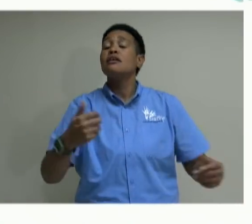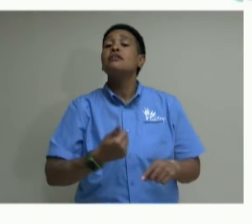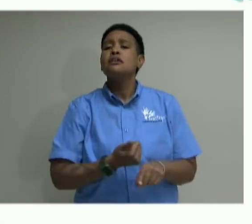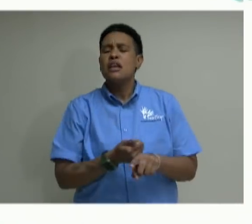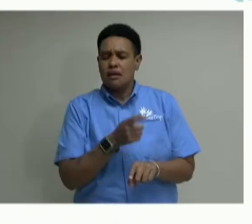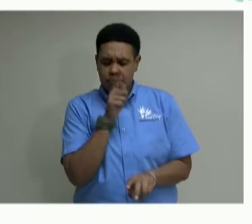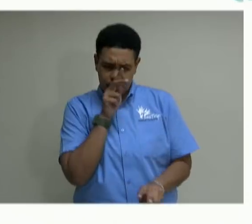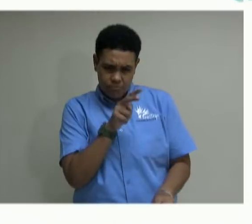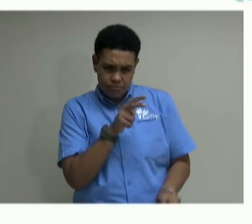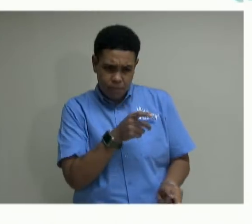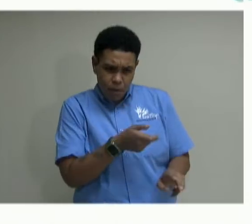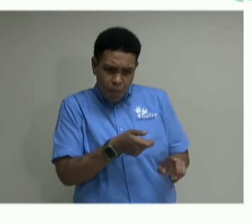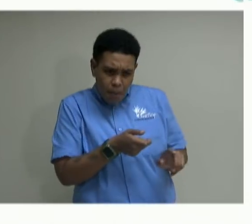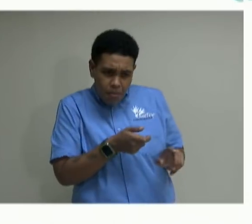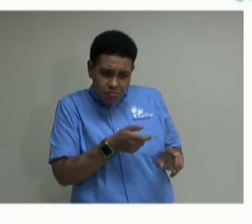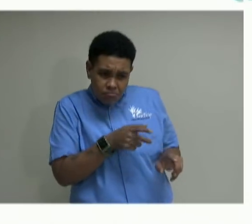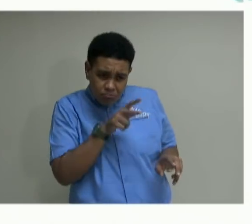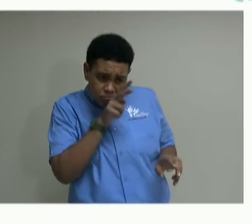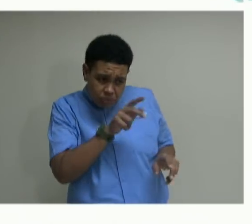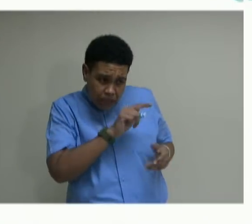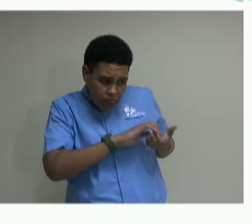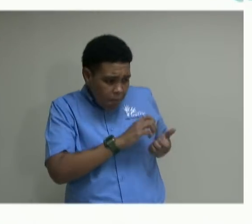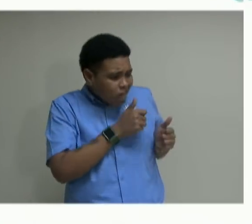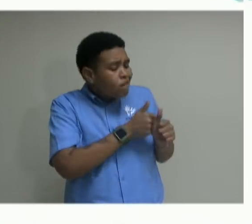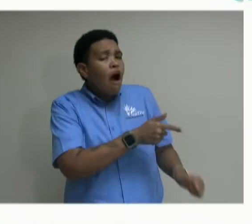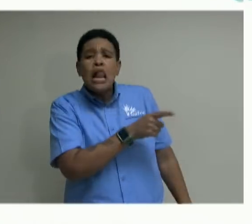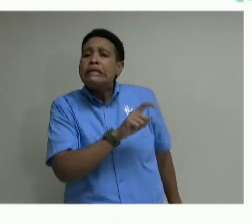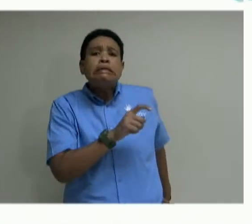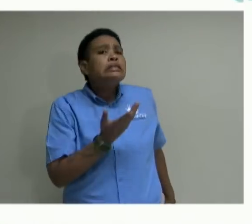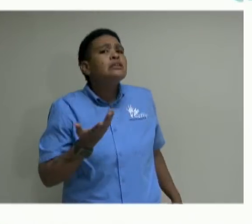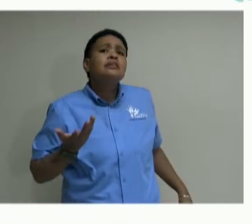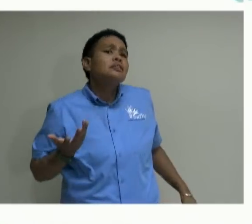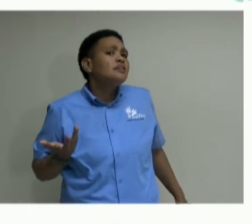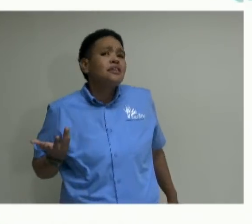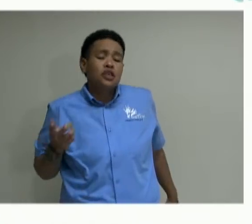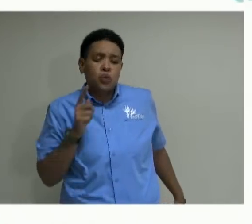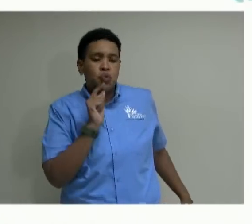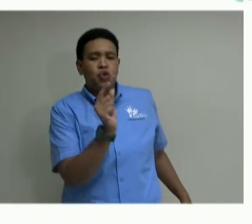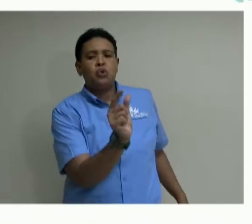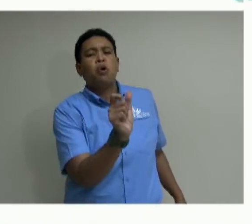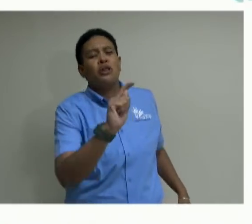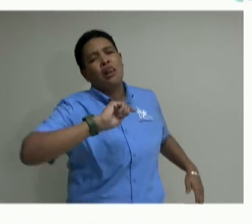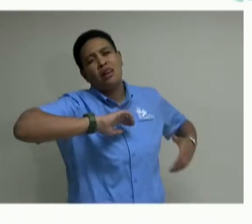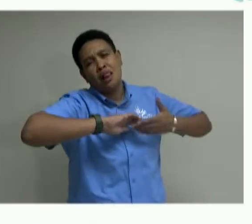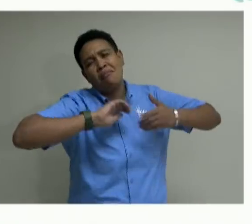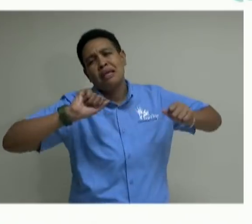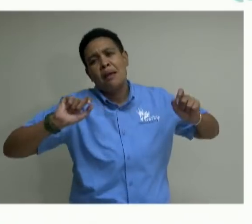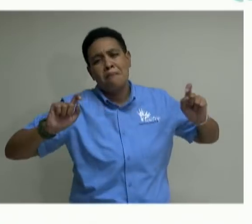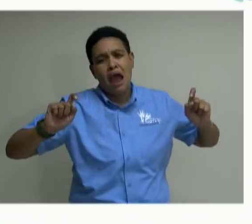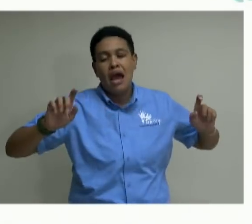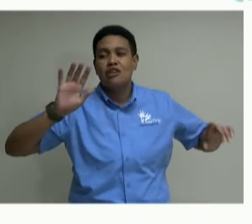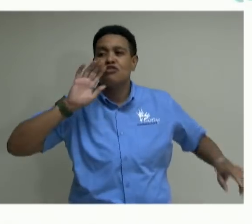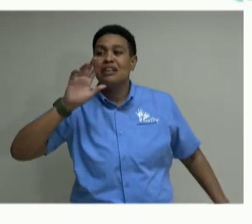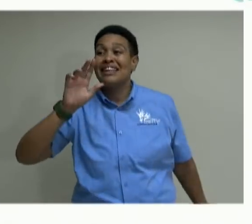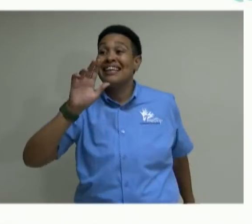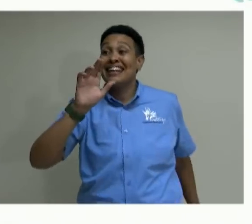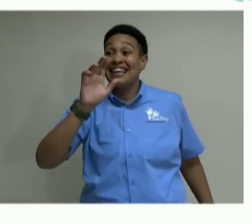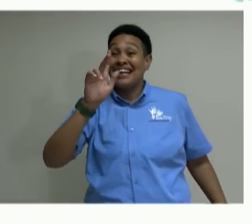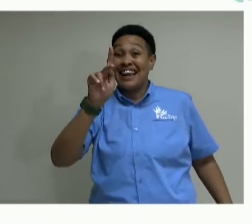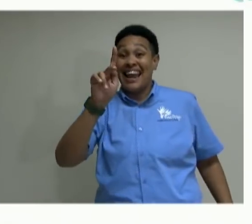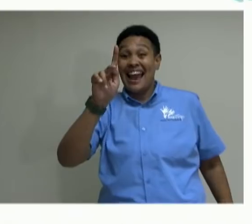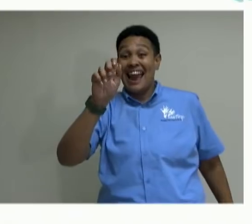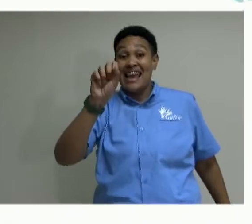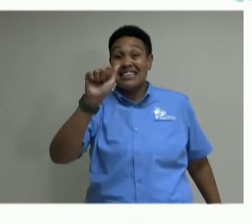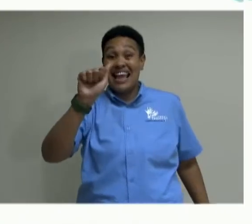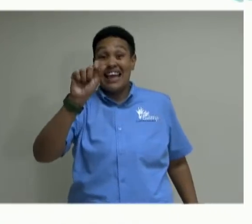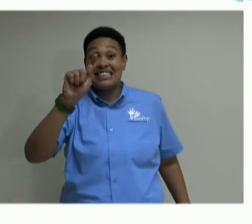take a page from their book. Granted, it is very small, so they are able to deal with it. Casey and St. Catherine are